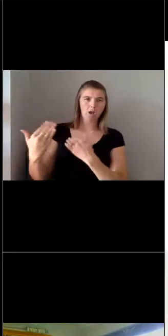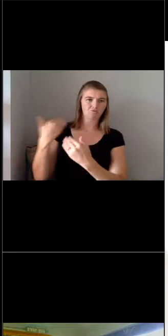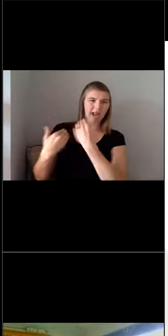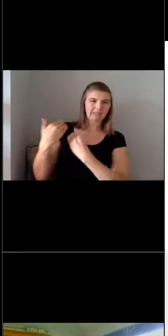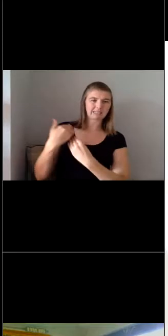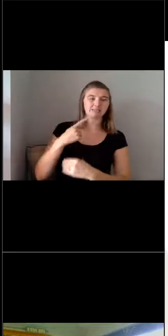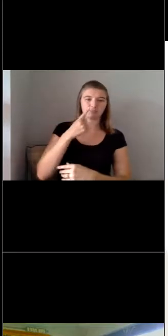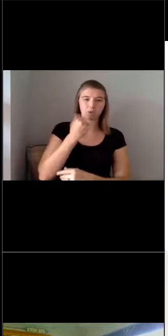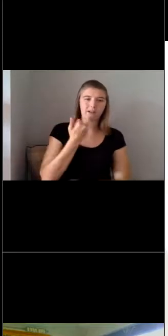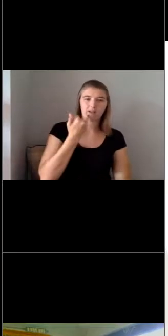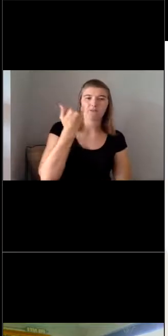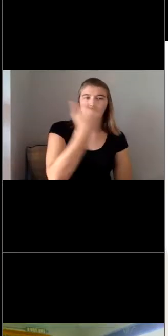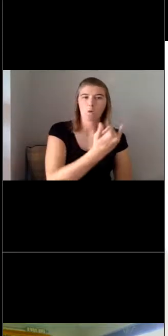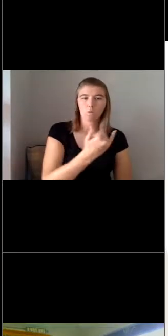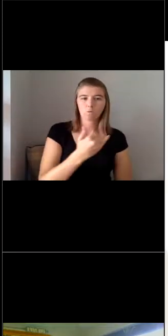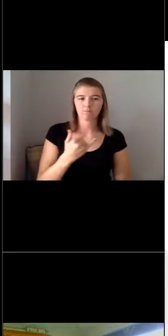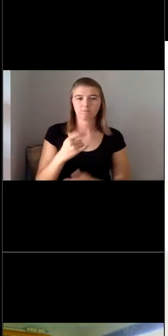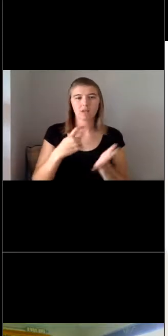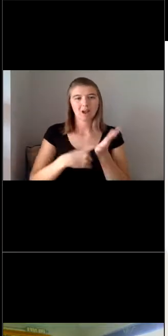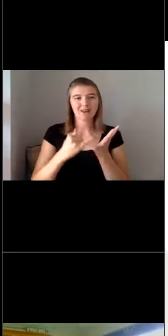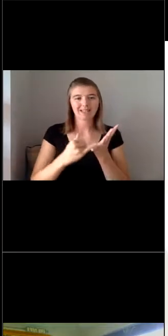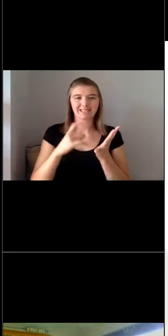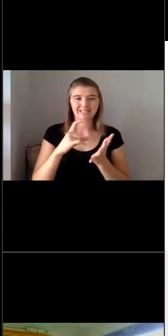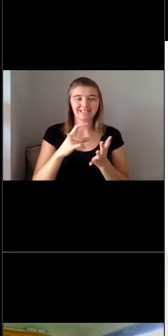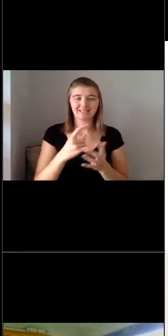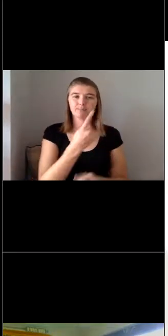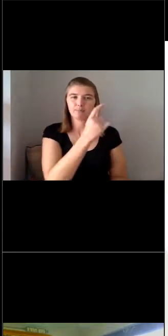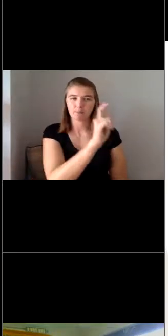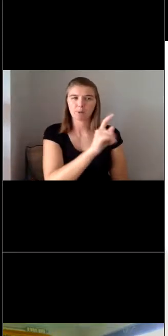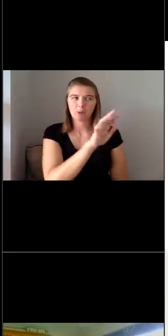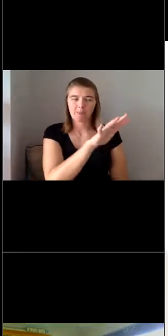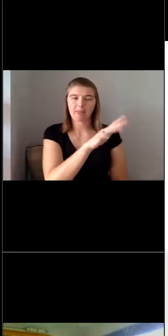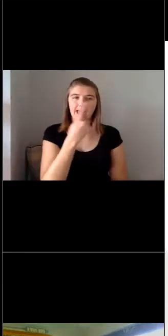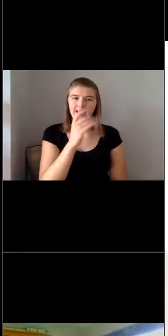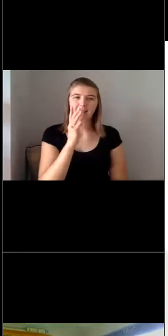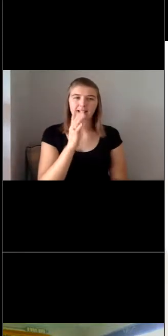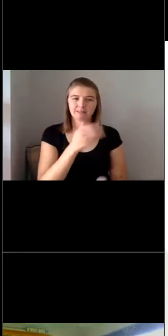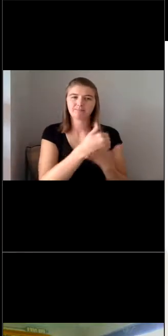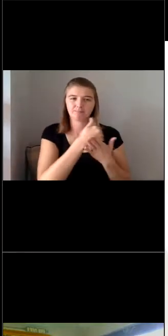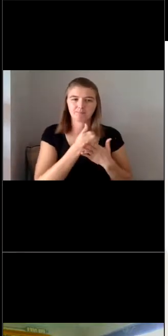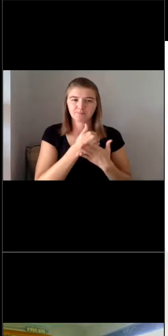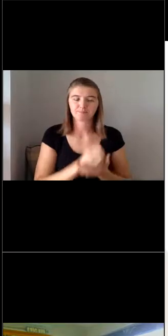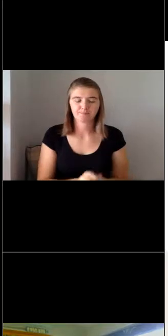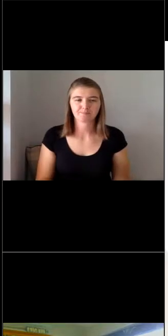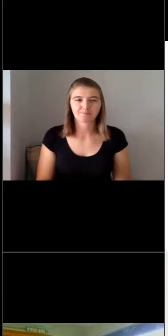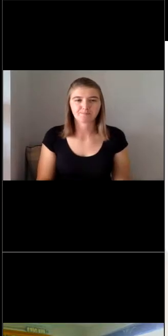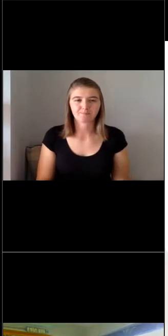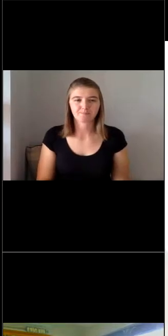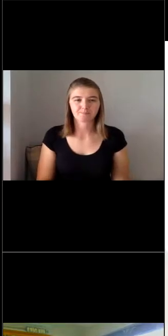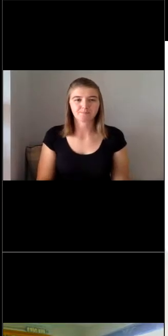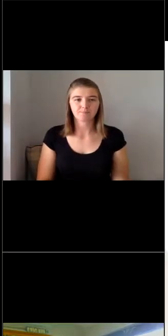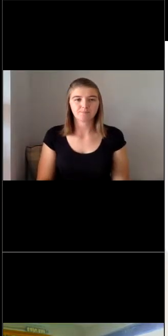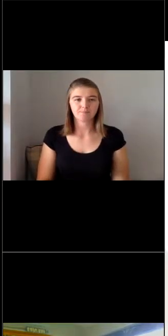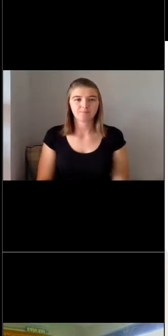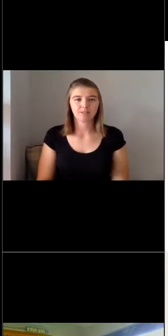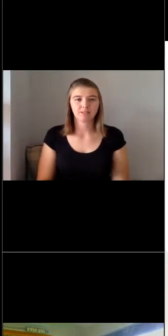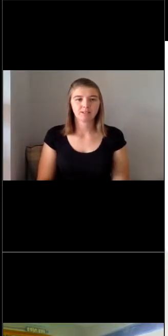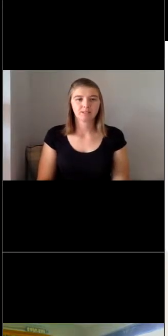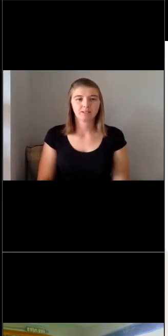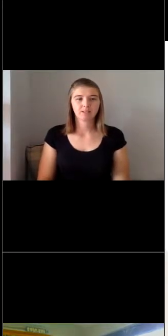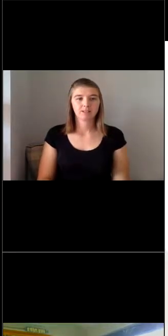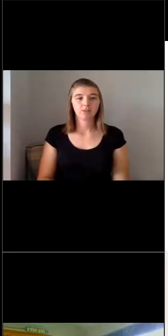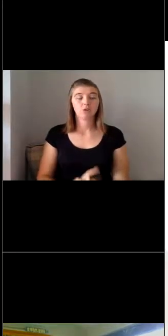can. There's always somebody there happy to and willing to listen. So next month's webinar, not technically part of